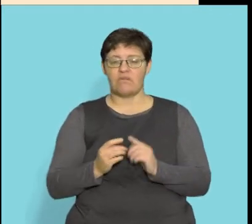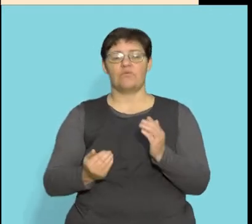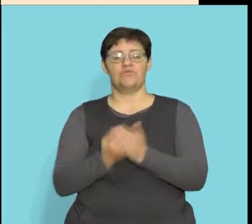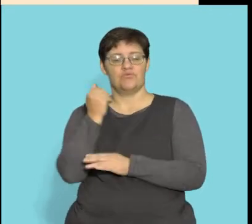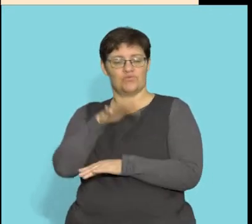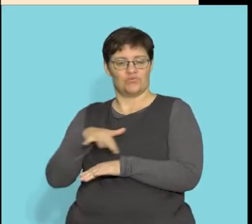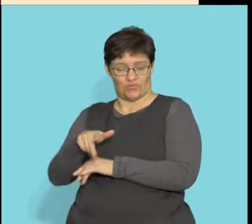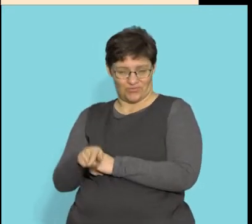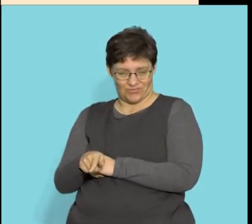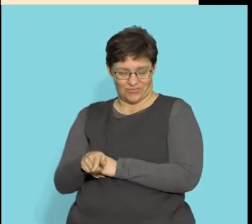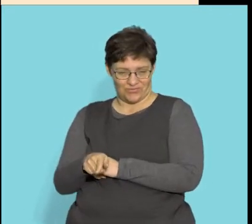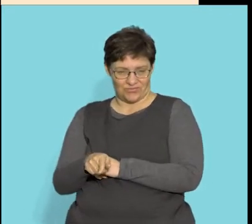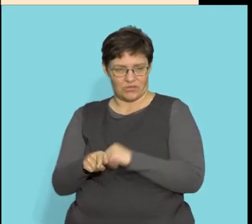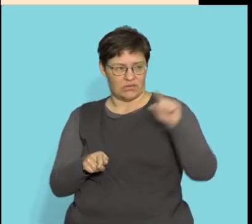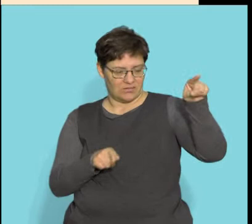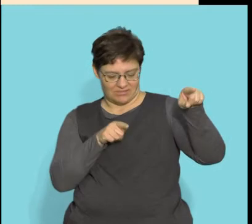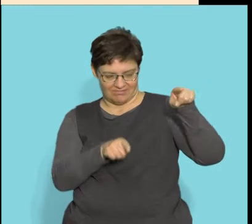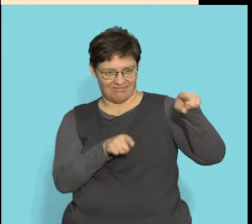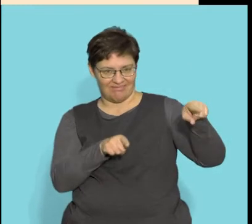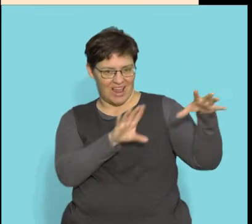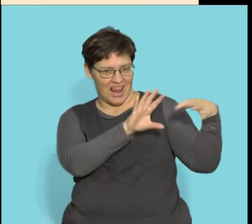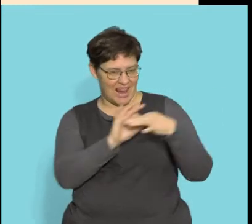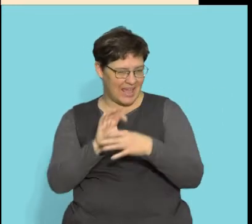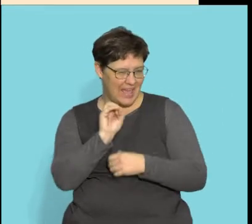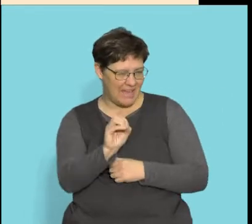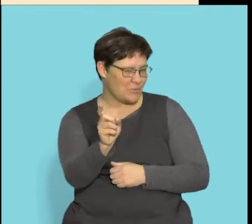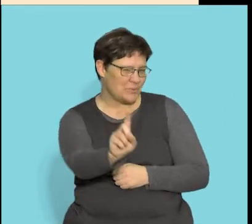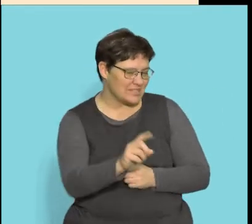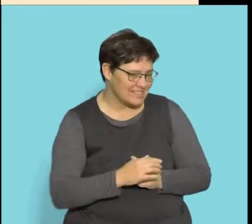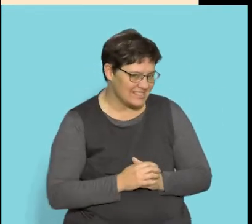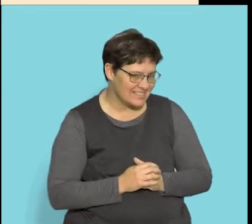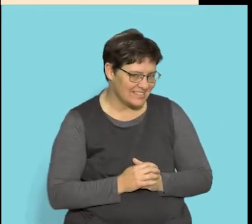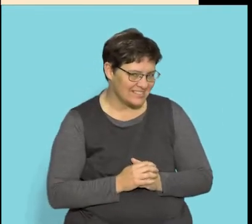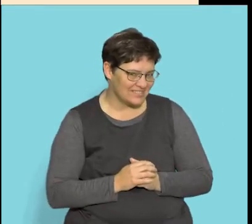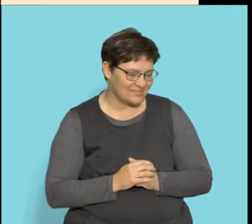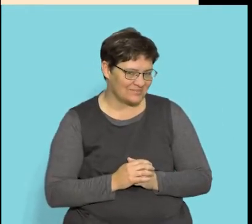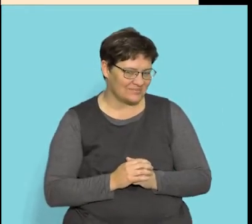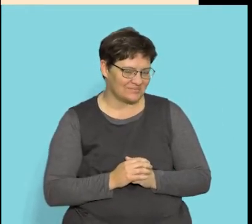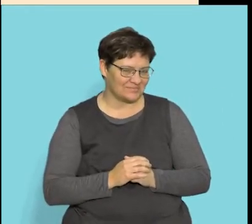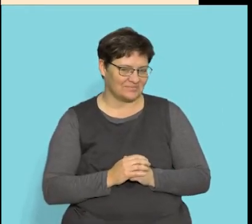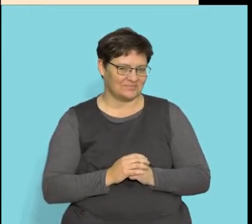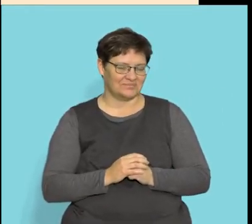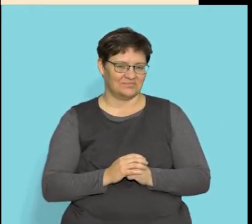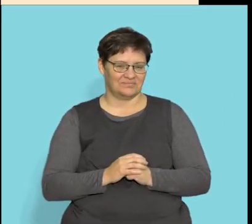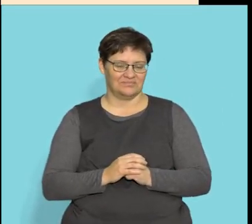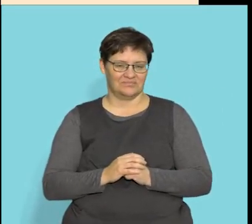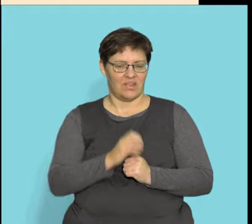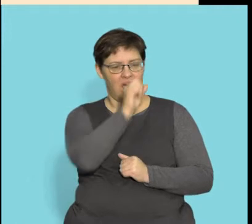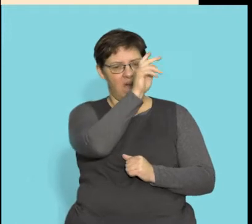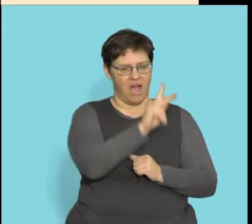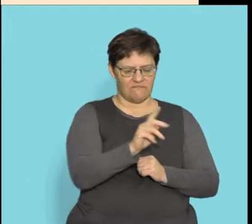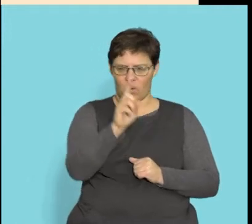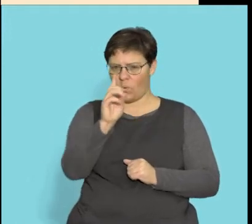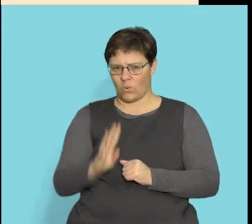the new surface area. Again, if I look at the lengths, what is the relationship between